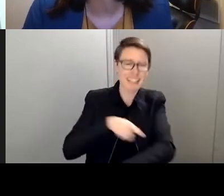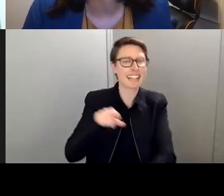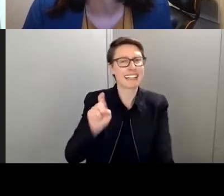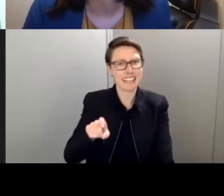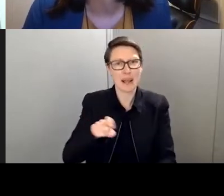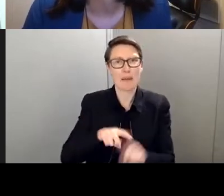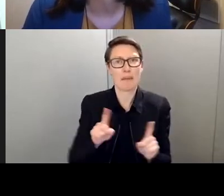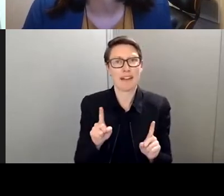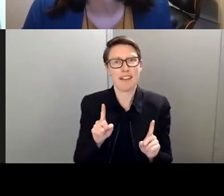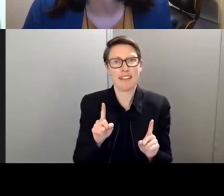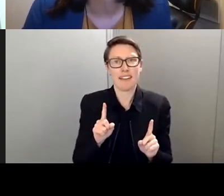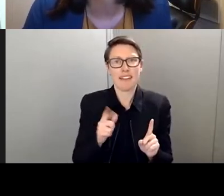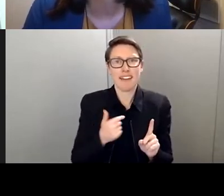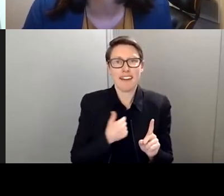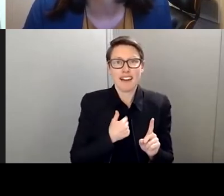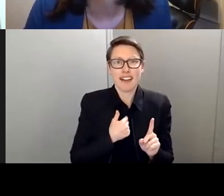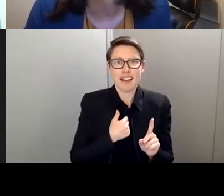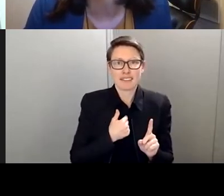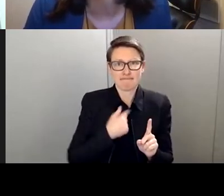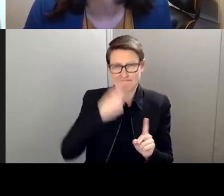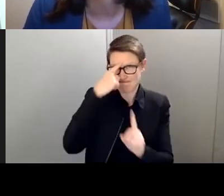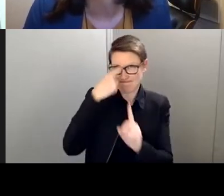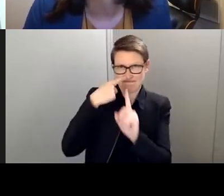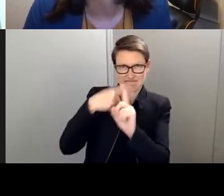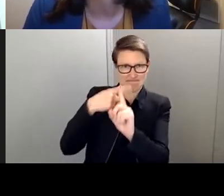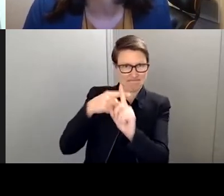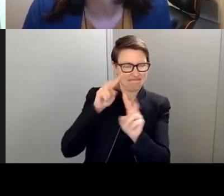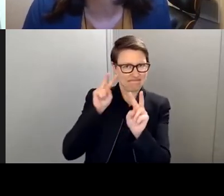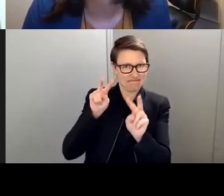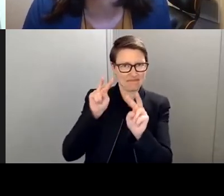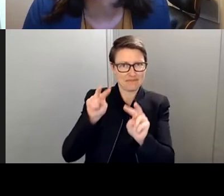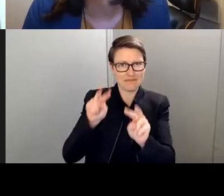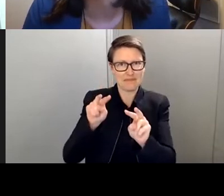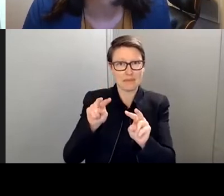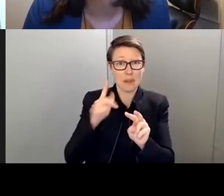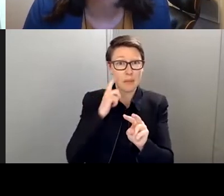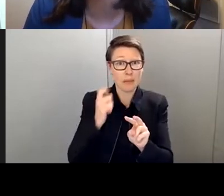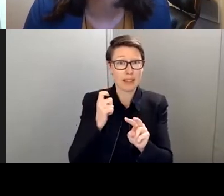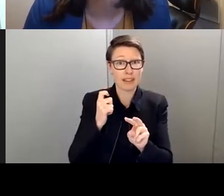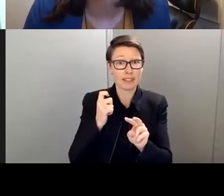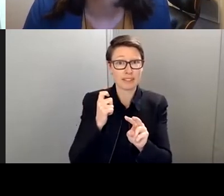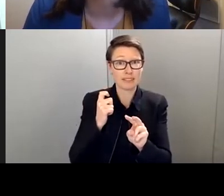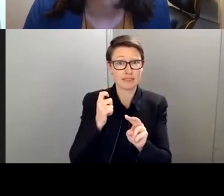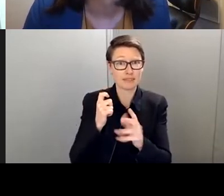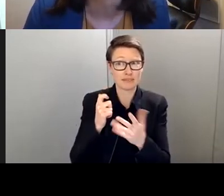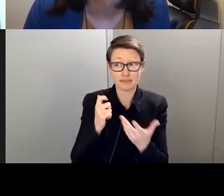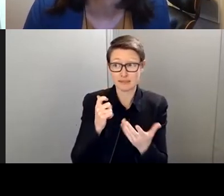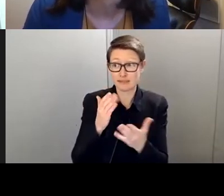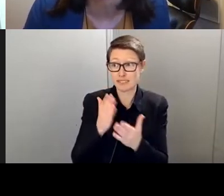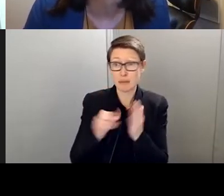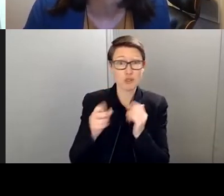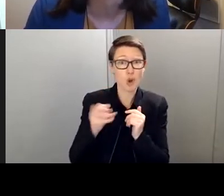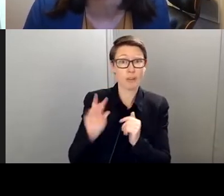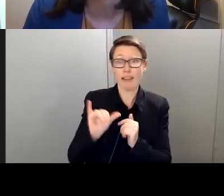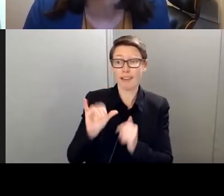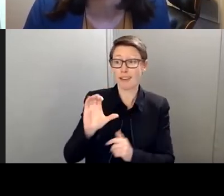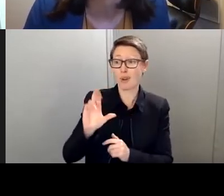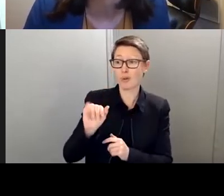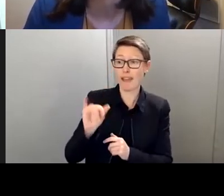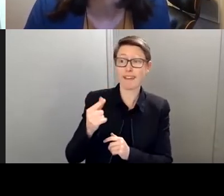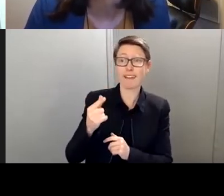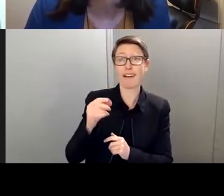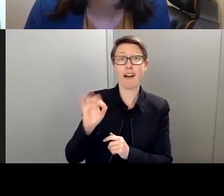I'm very optimistic that because of shows like Craig of the Creek, that there's gonna be more of that to